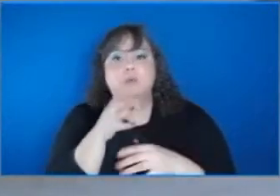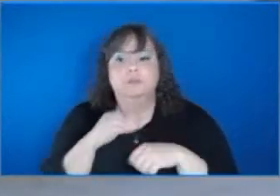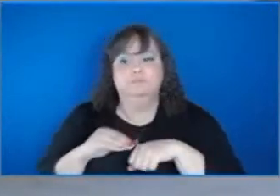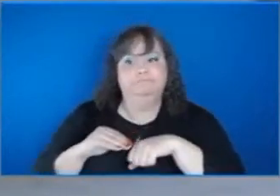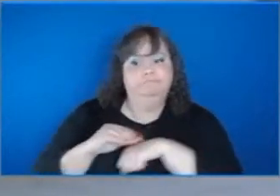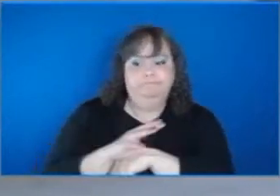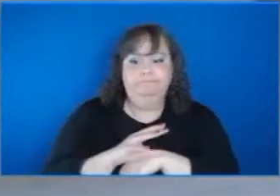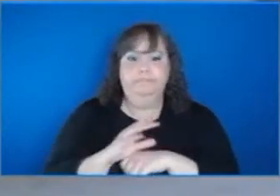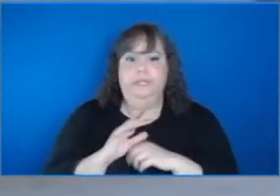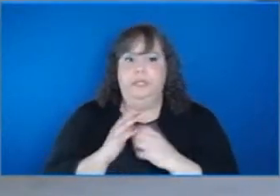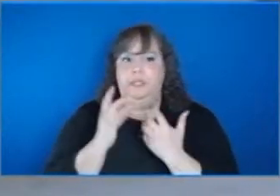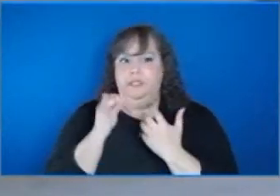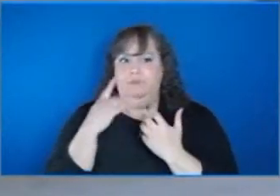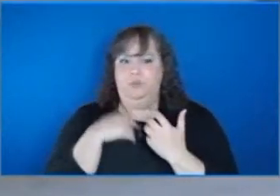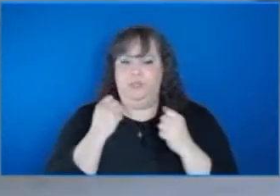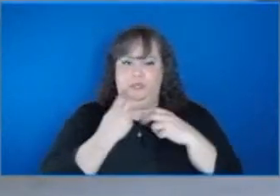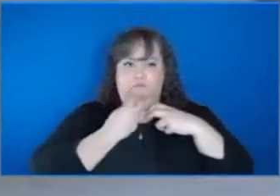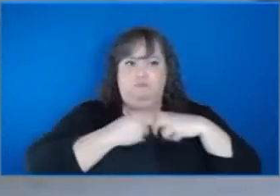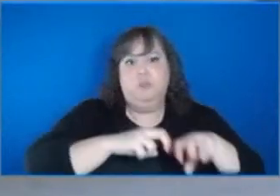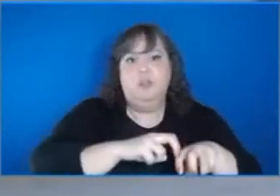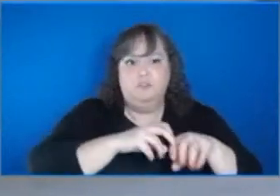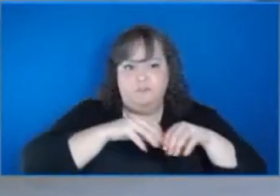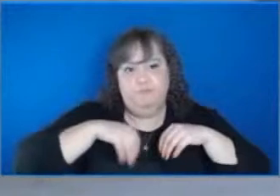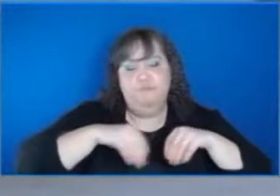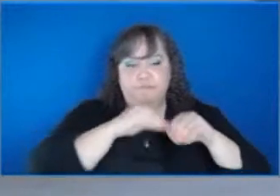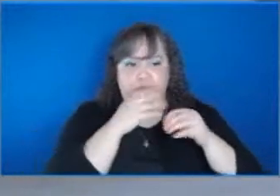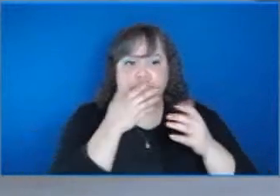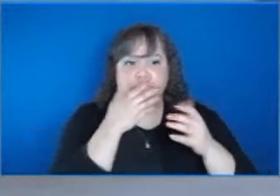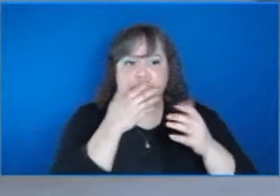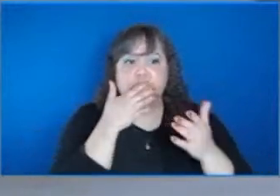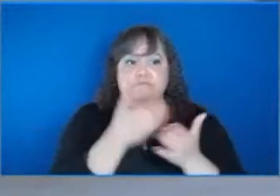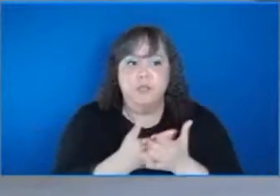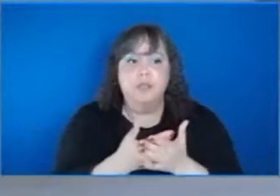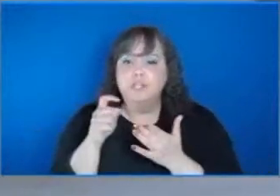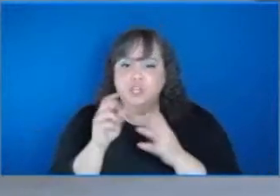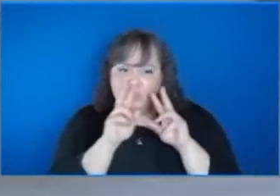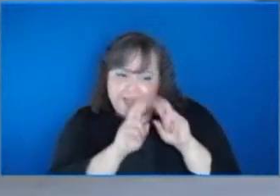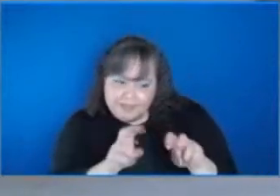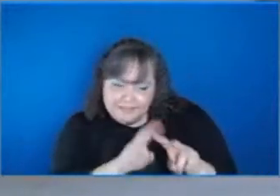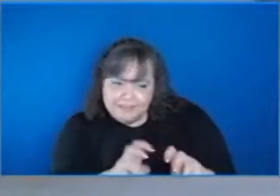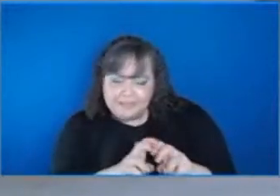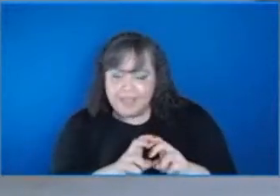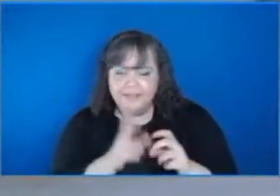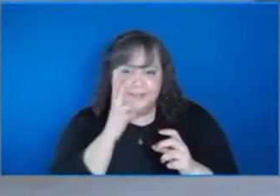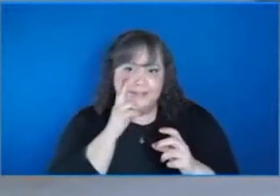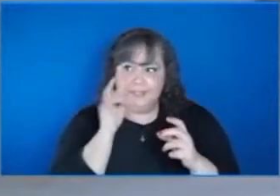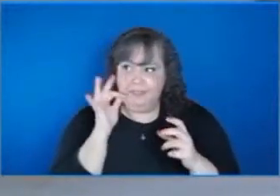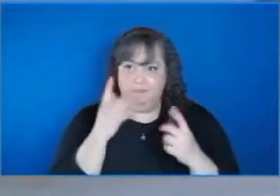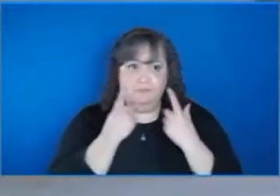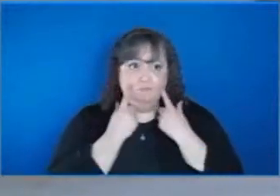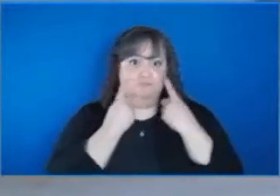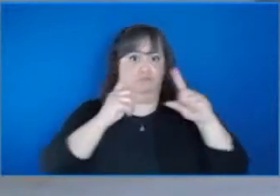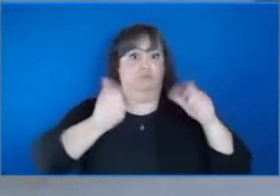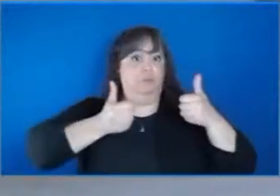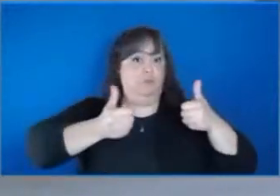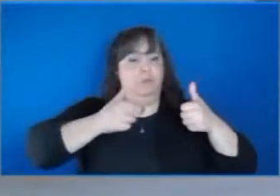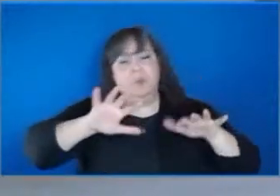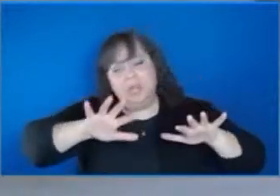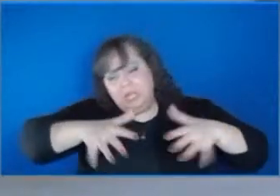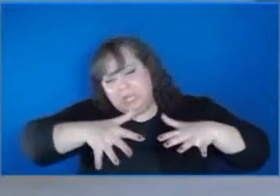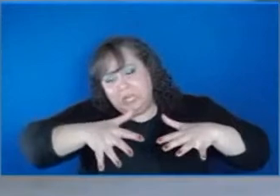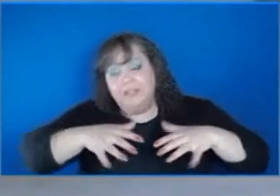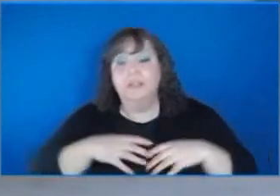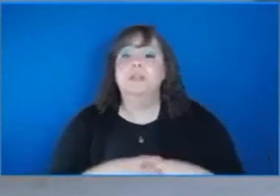really assess that data and understand how well did this technique work. We also have some other techniques that we've been studying and